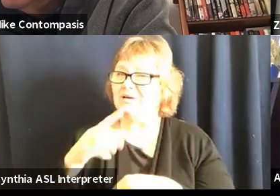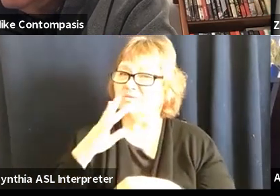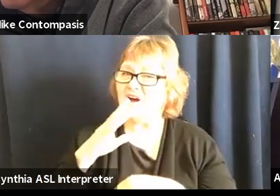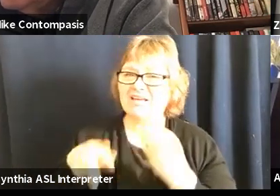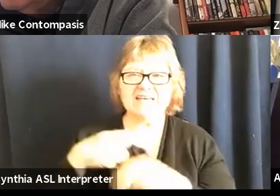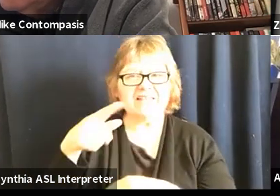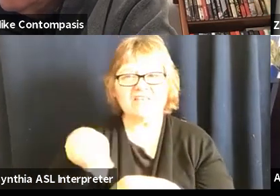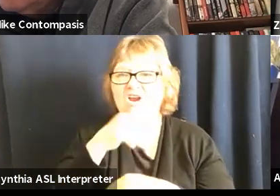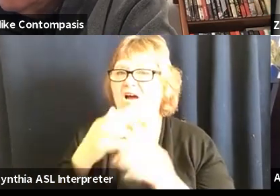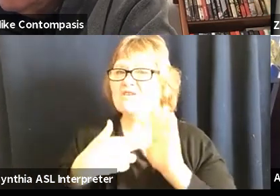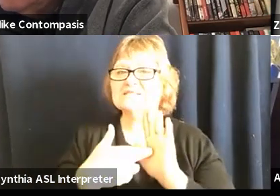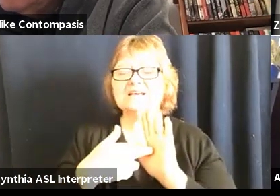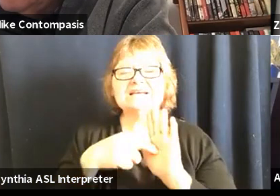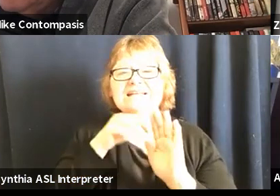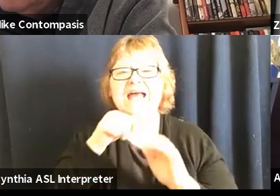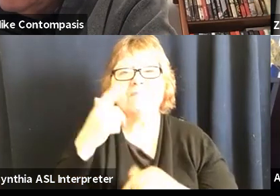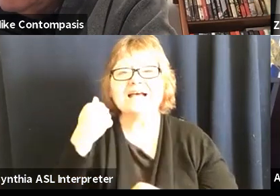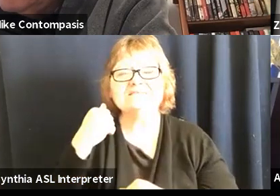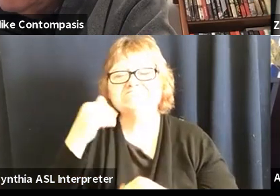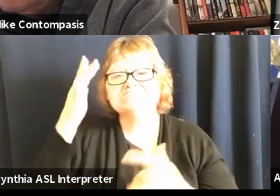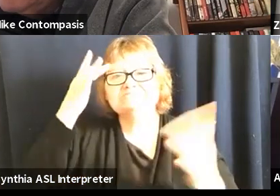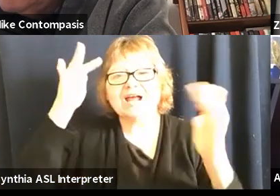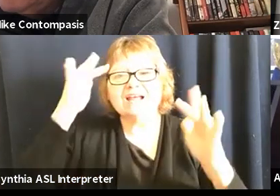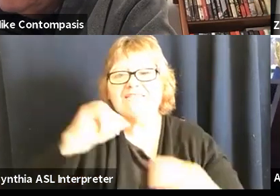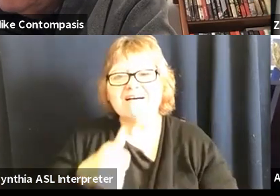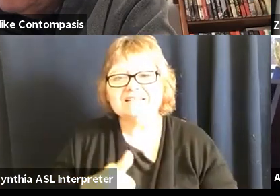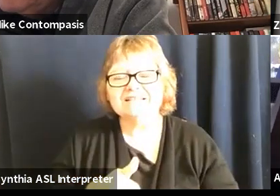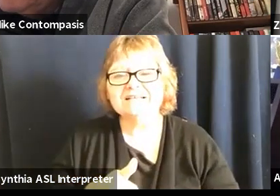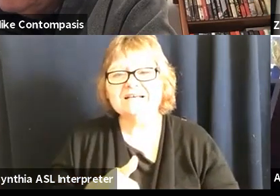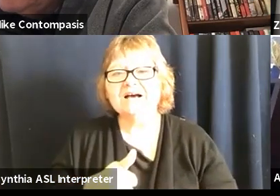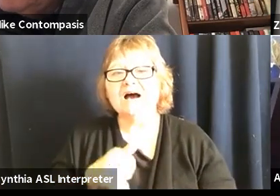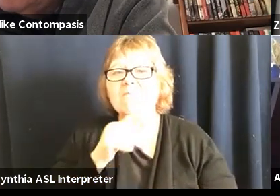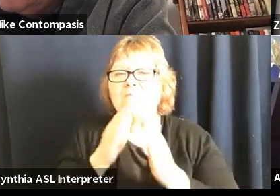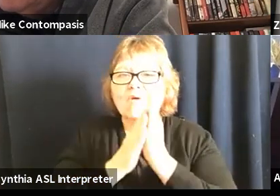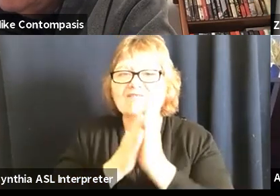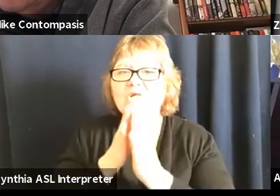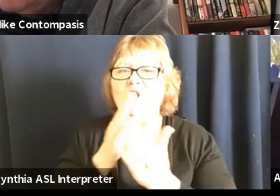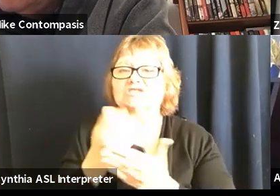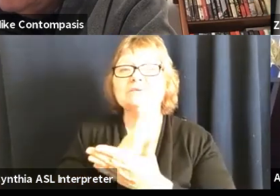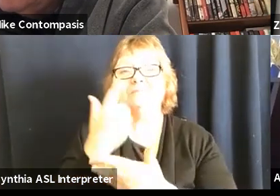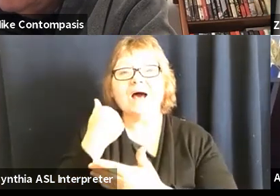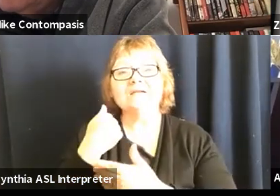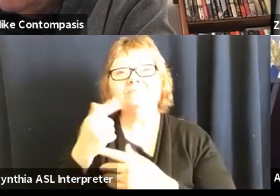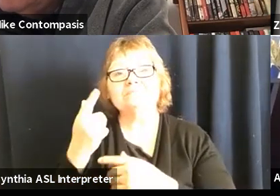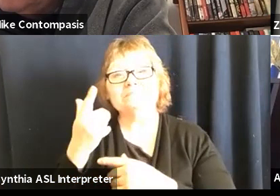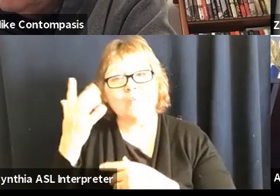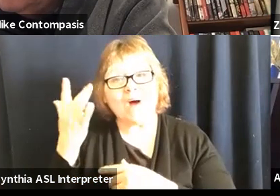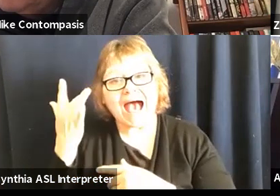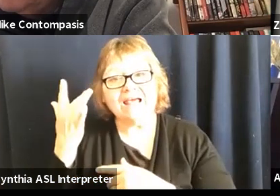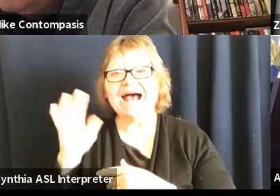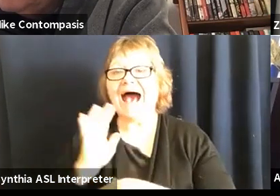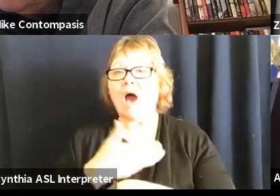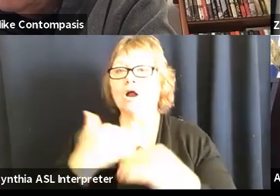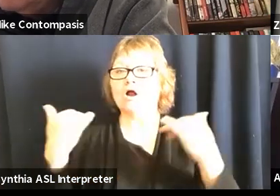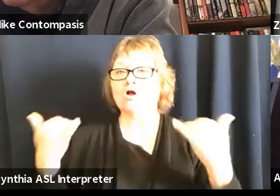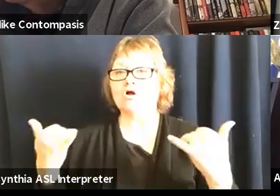and not because they are less brilliant, hopeful, motivated, or deserving, but because our current educational system is one where those